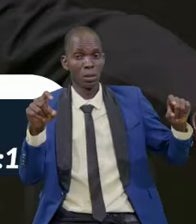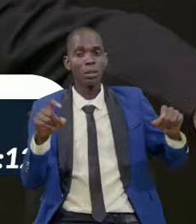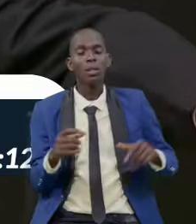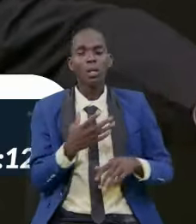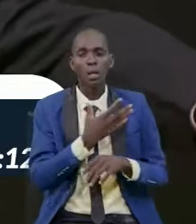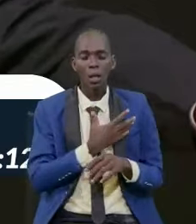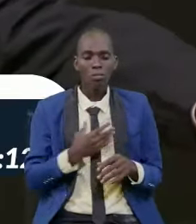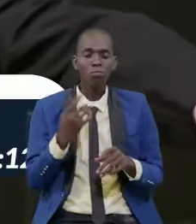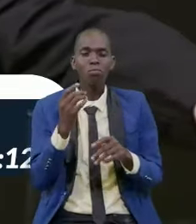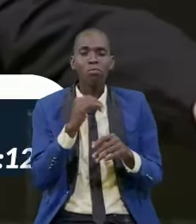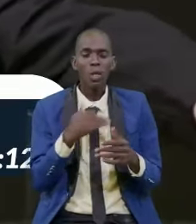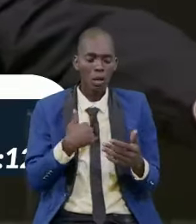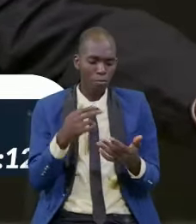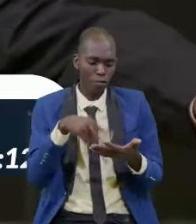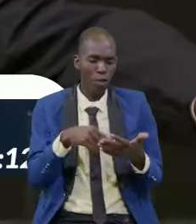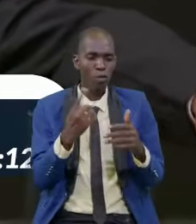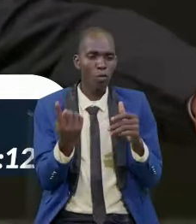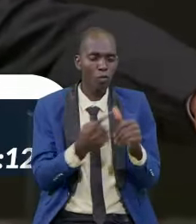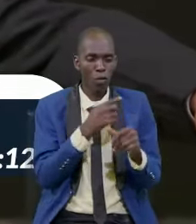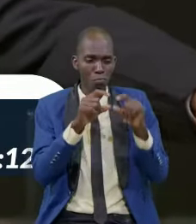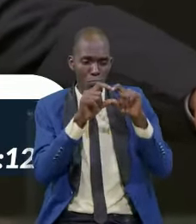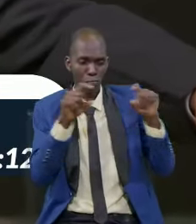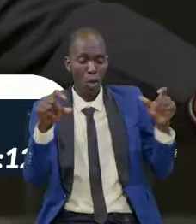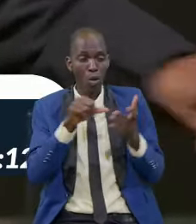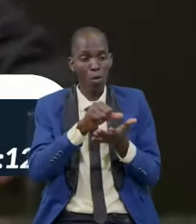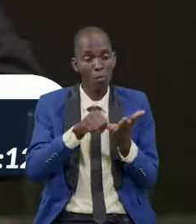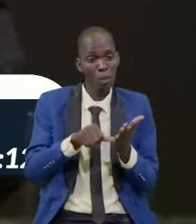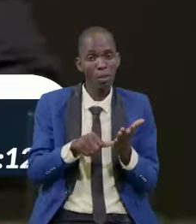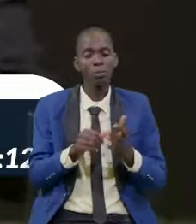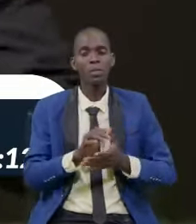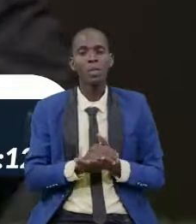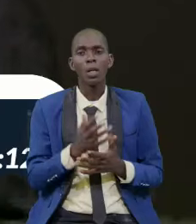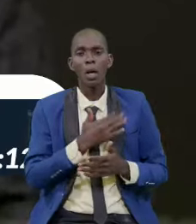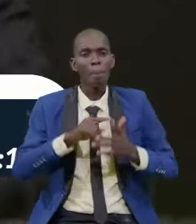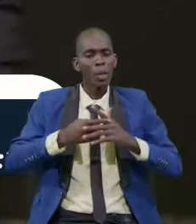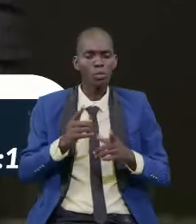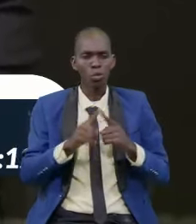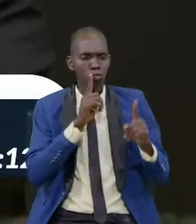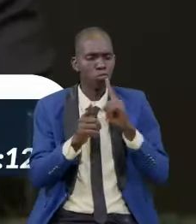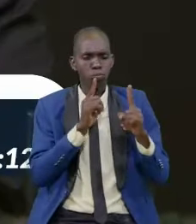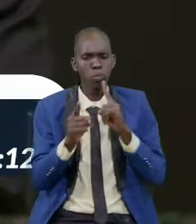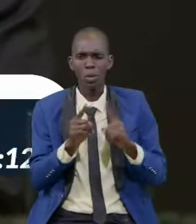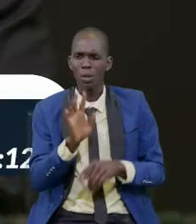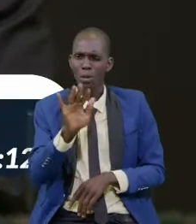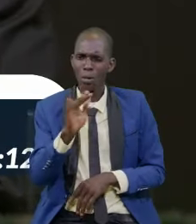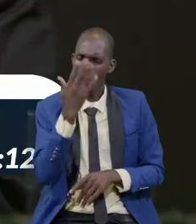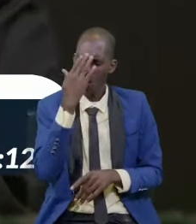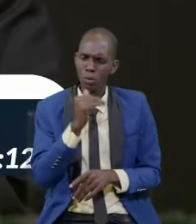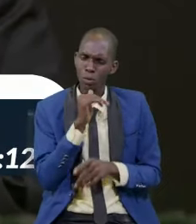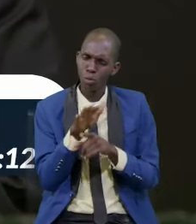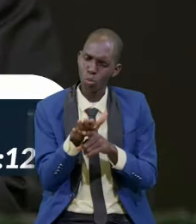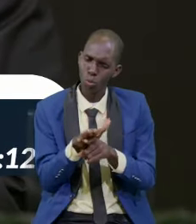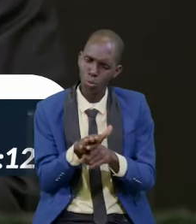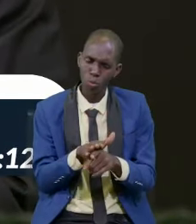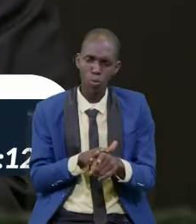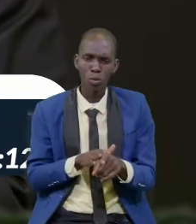of a page, they have read the first page of a chapter, and they begin to talk. Why don't you slow down? Hear